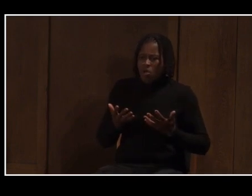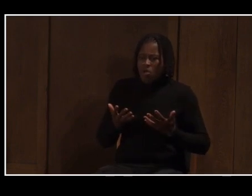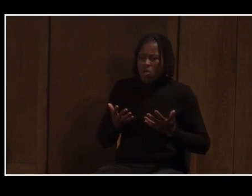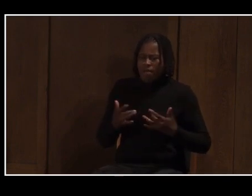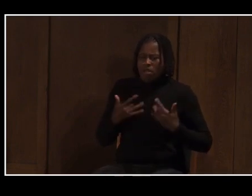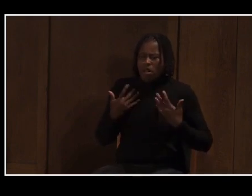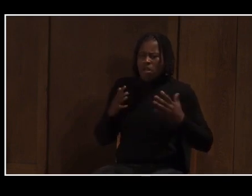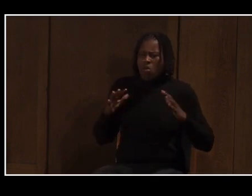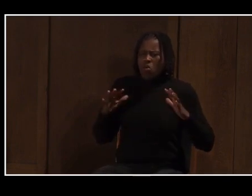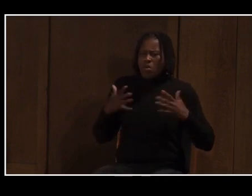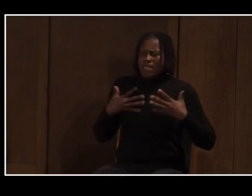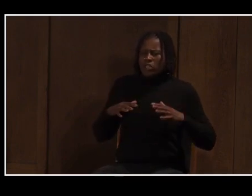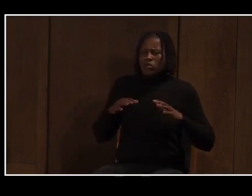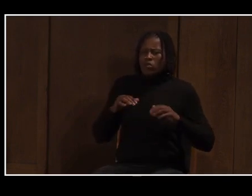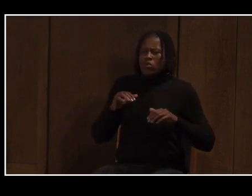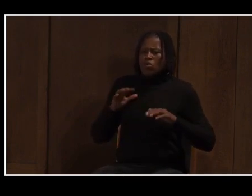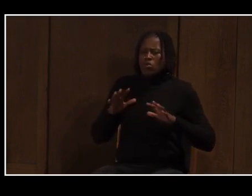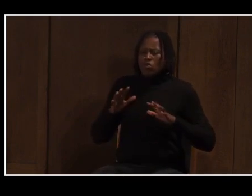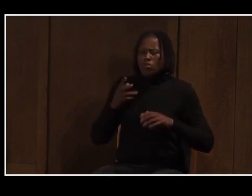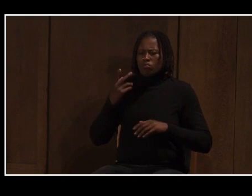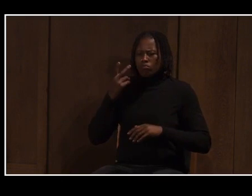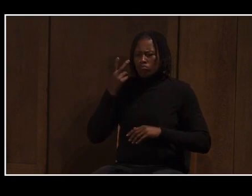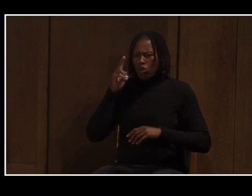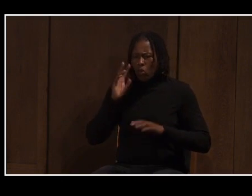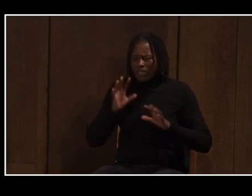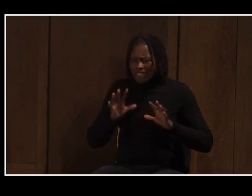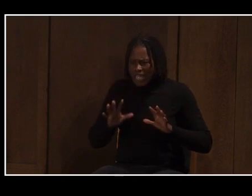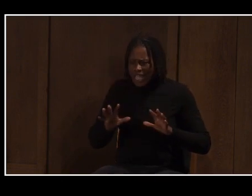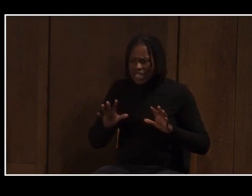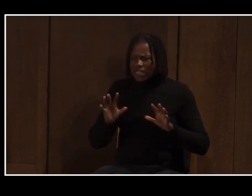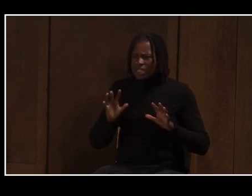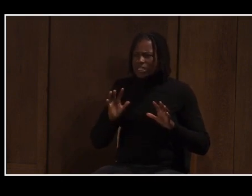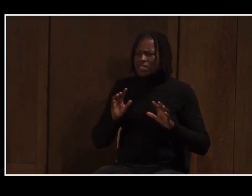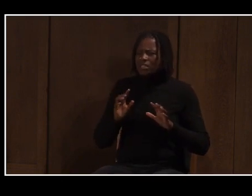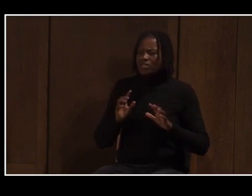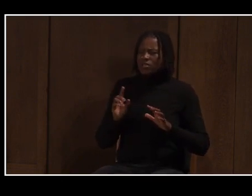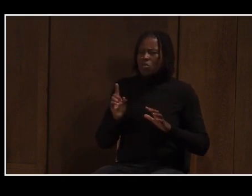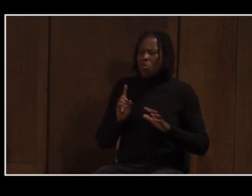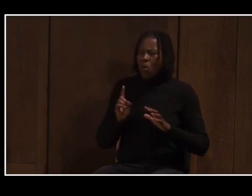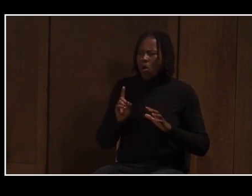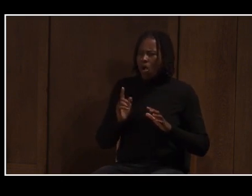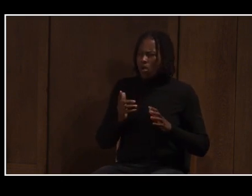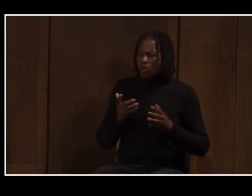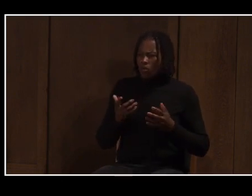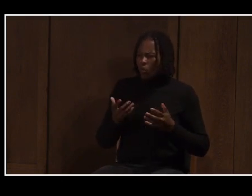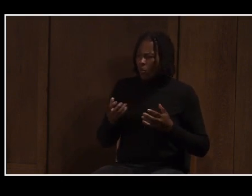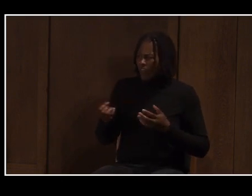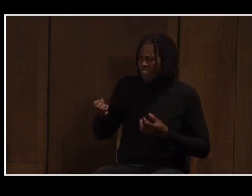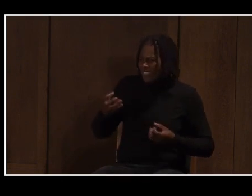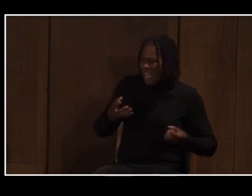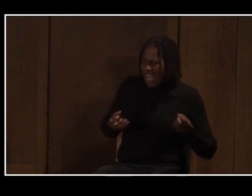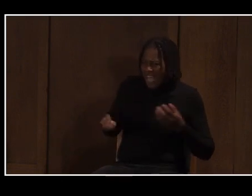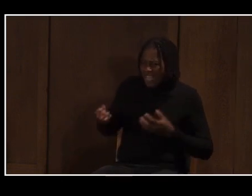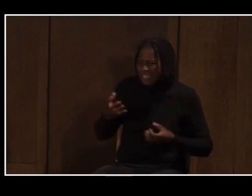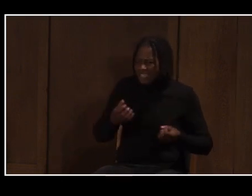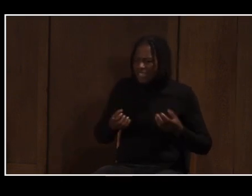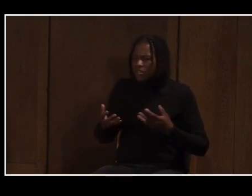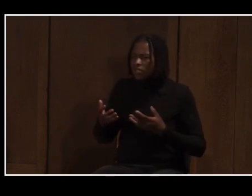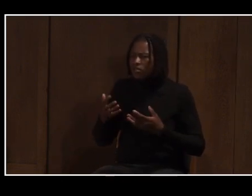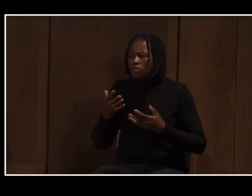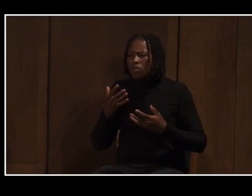process things that have been said, things that we wanted to say, but can bring back into other